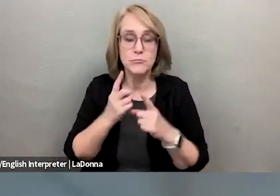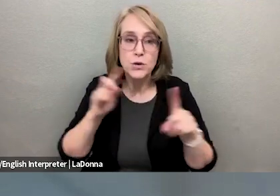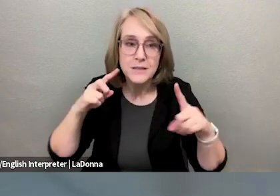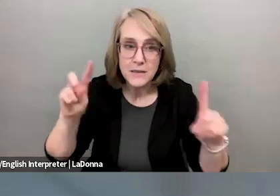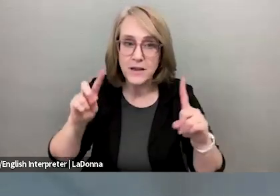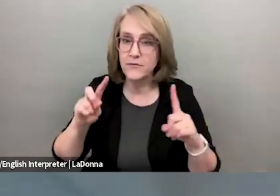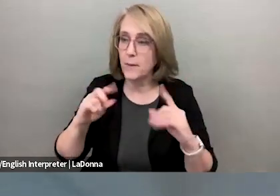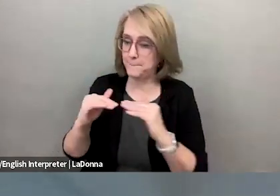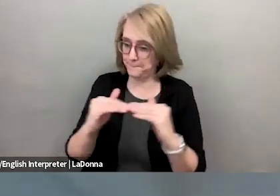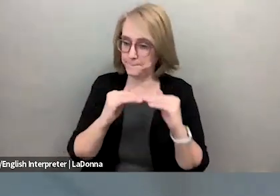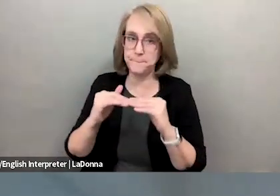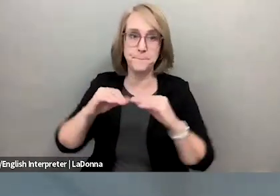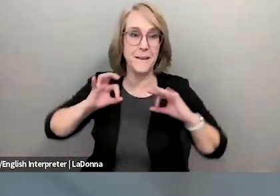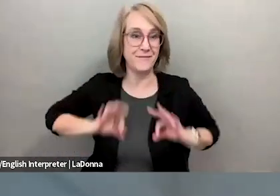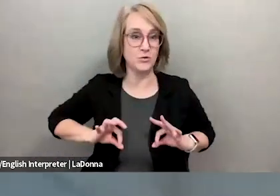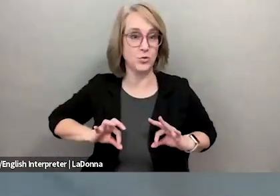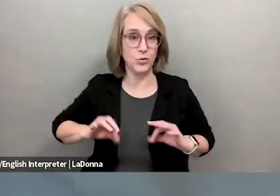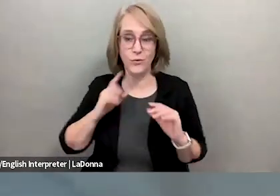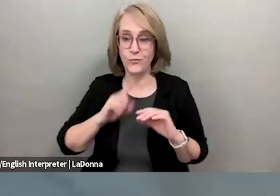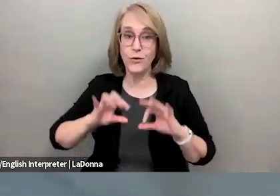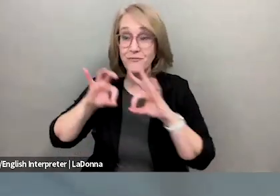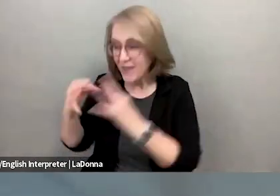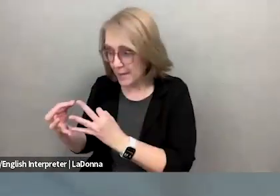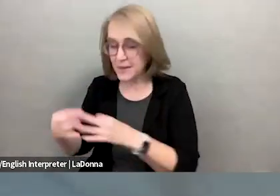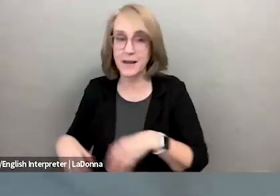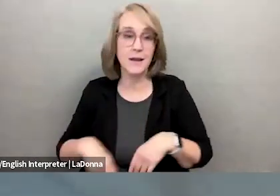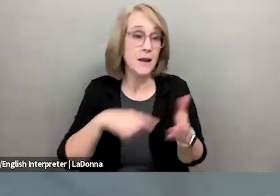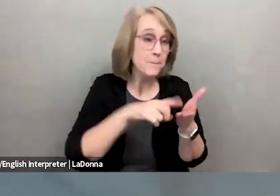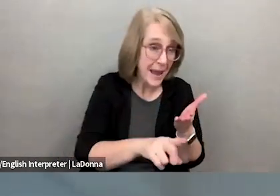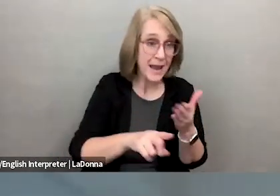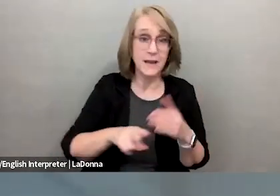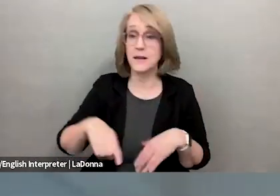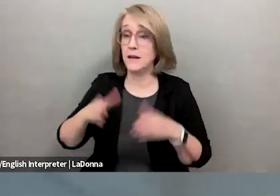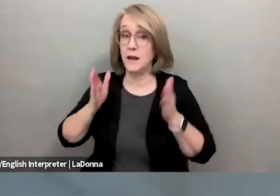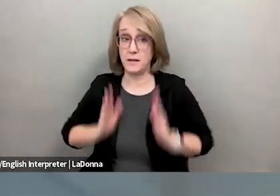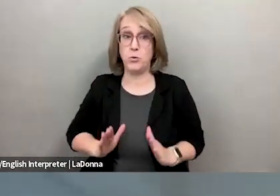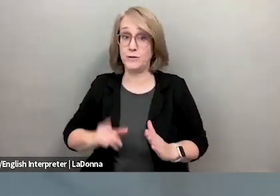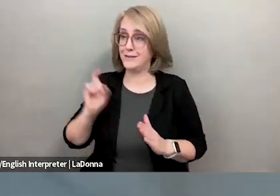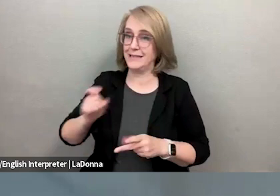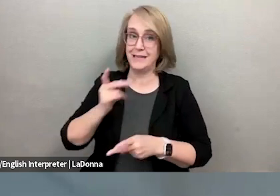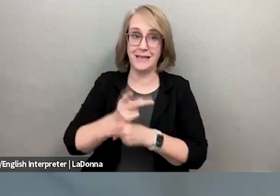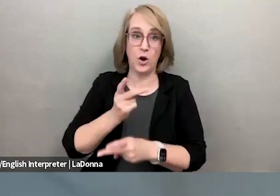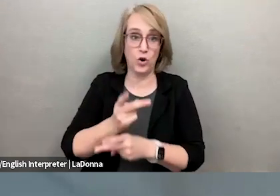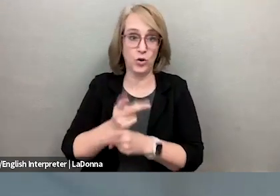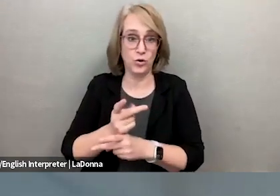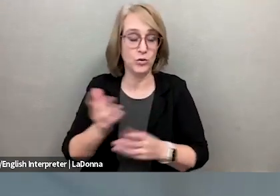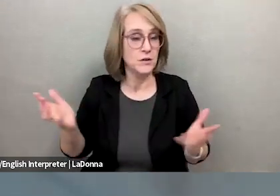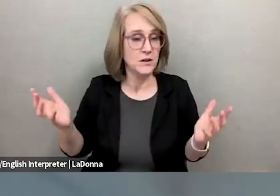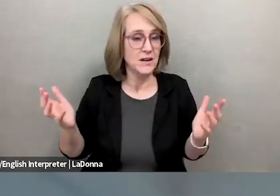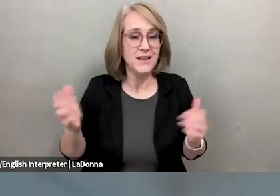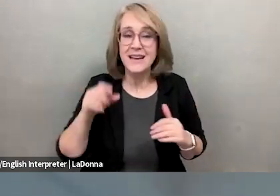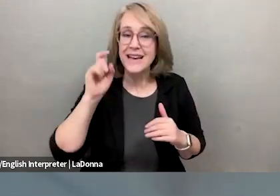mutually beneficial relationships between family caregivers and paid caregivers in the provision of this very,